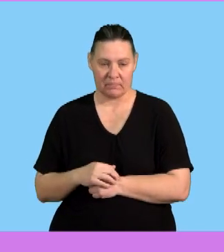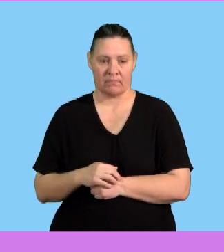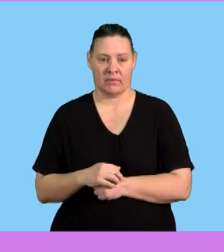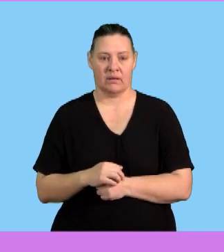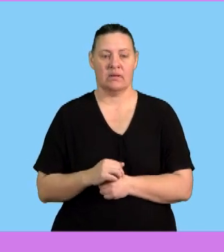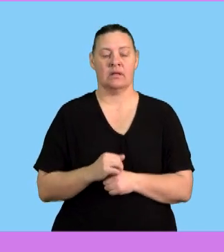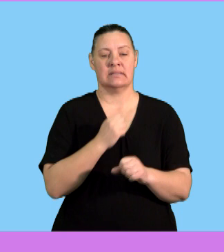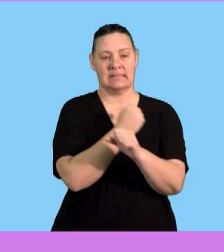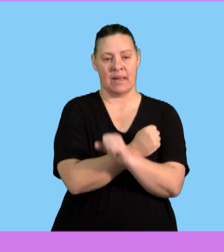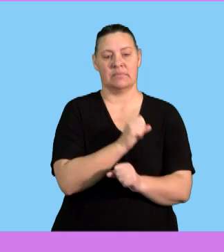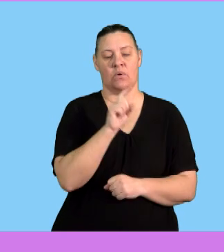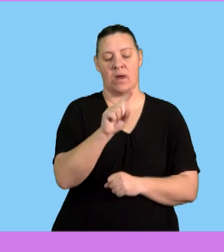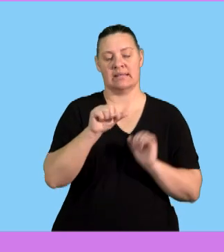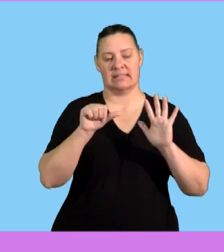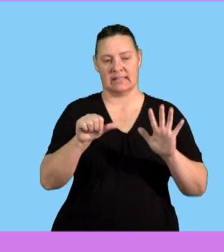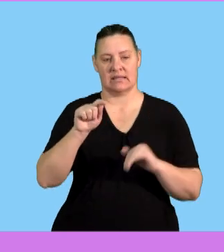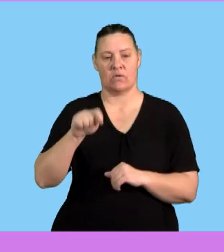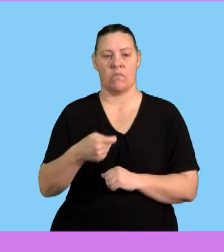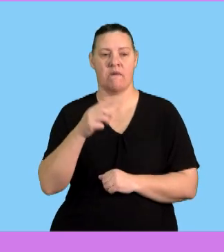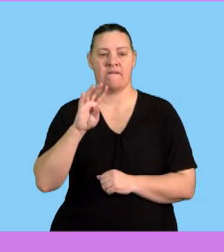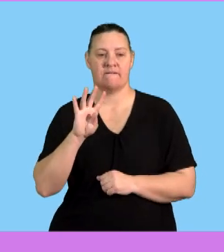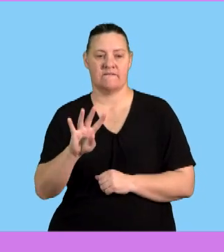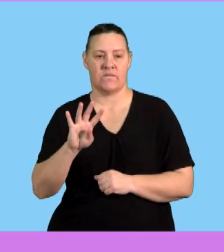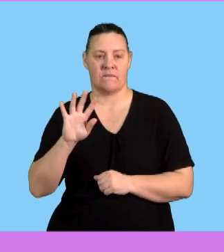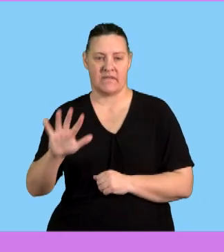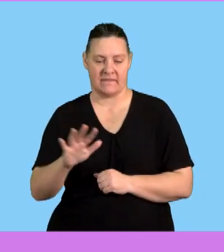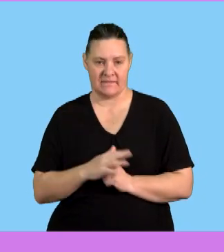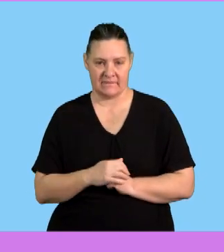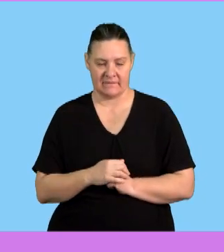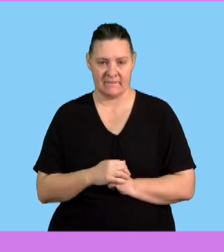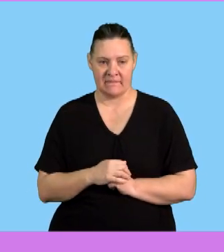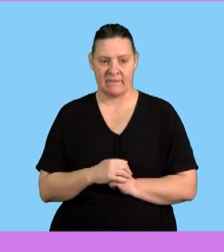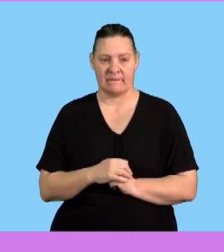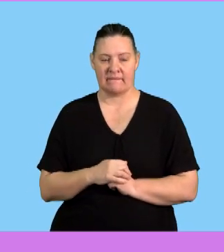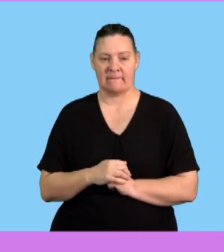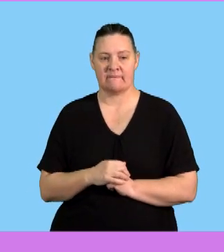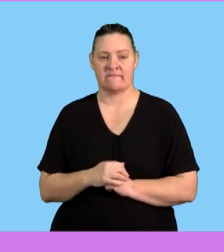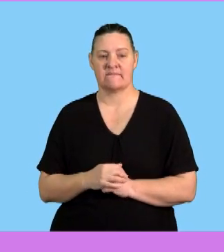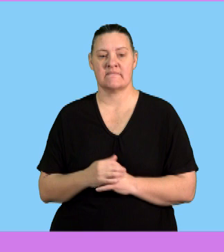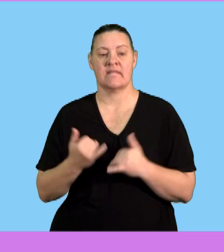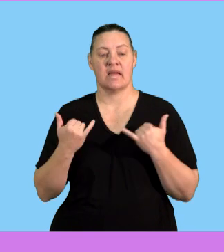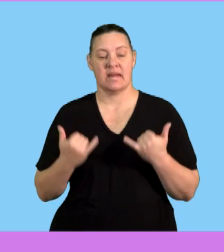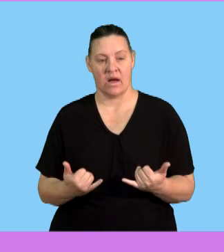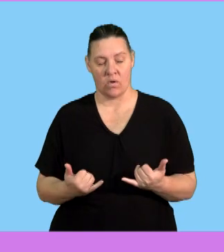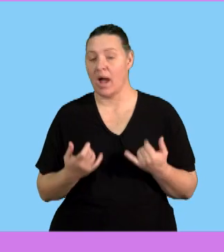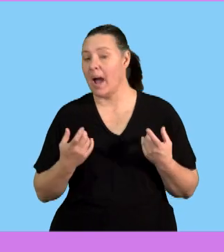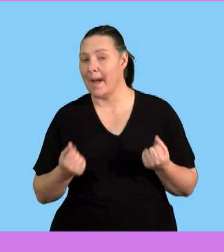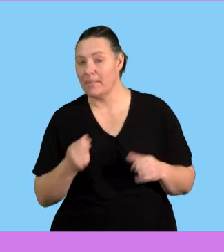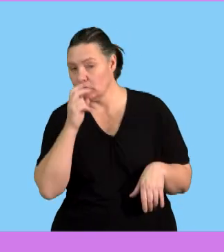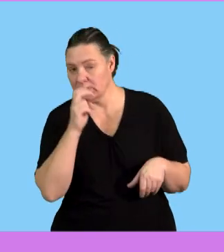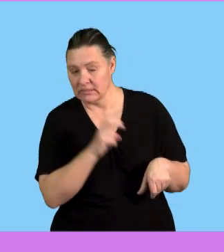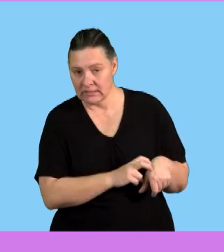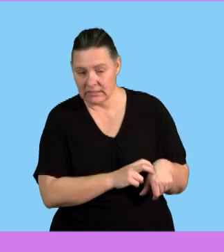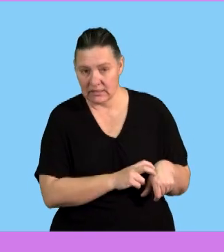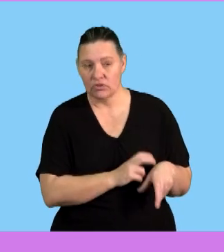case, it is given to be 16 Rand 45. Now, we are going to need how much in order